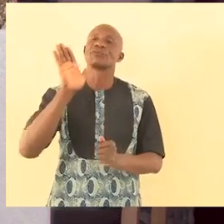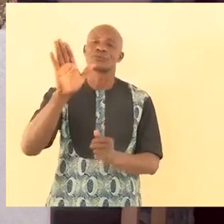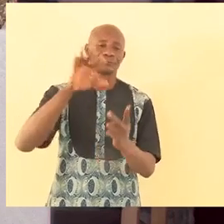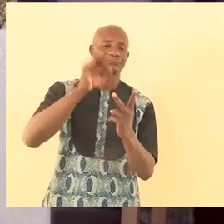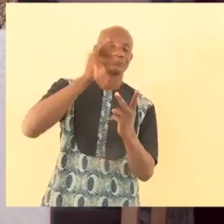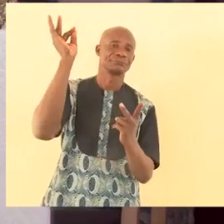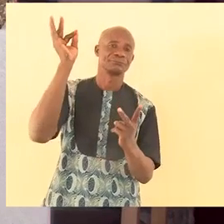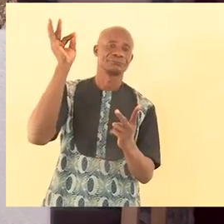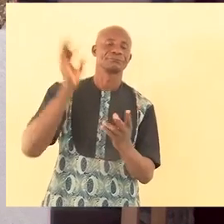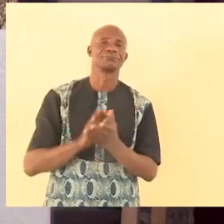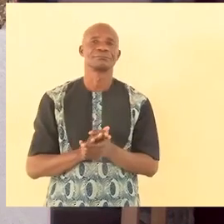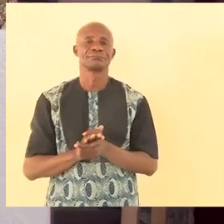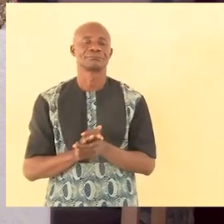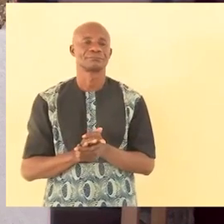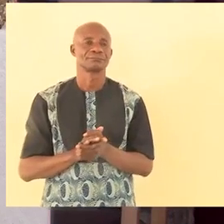choice?